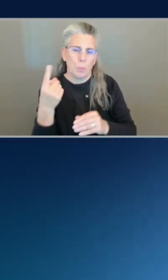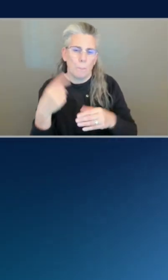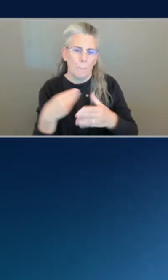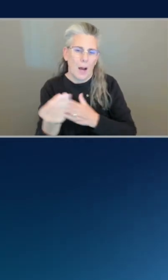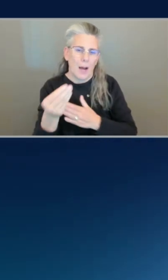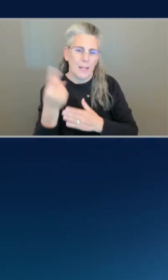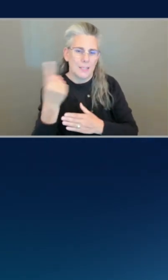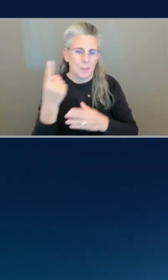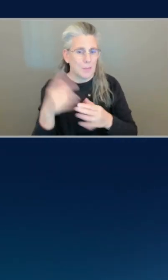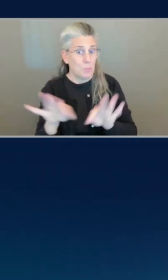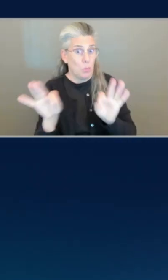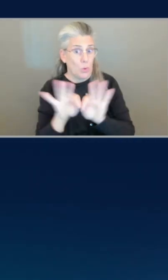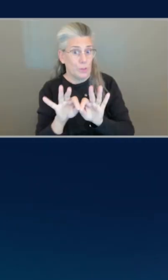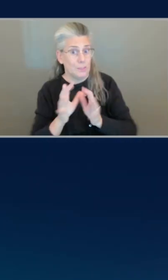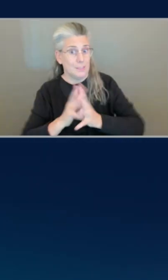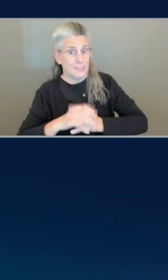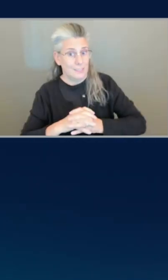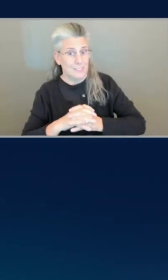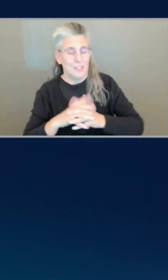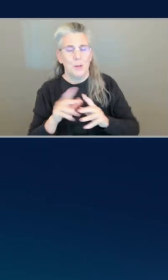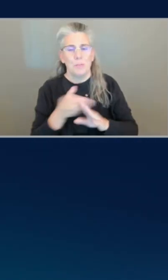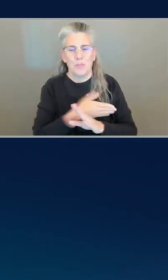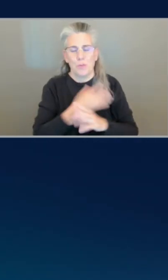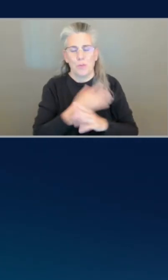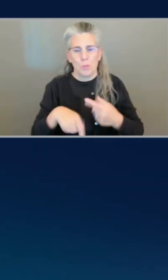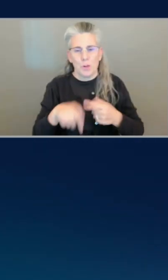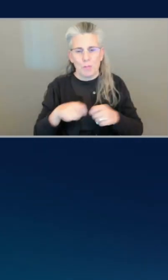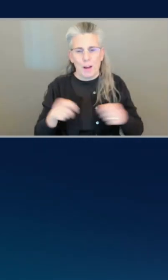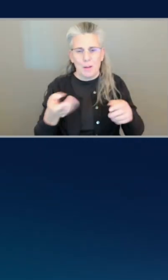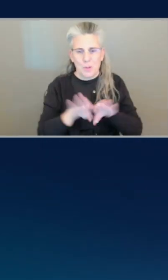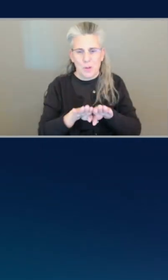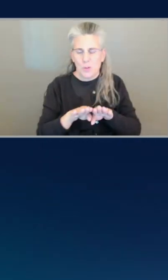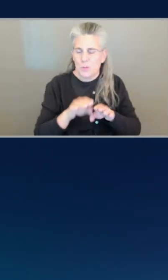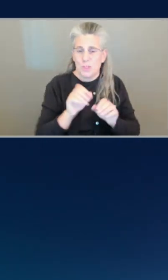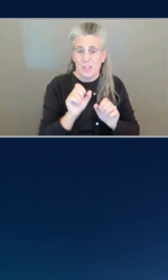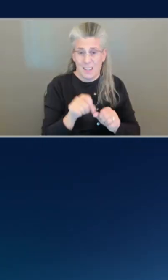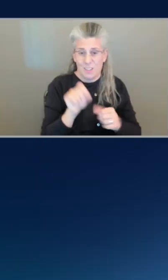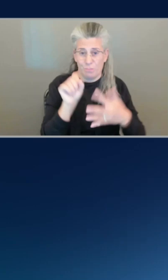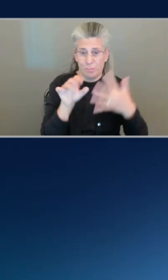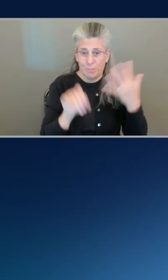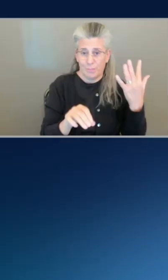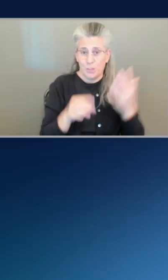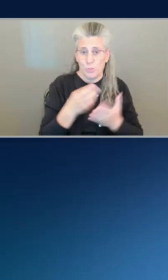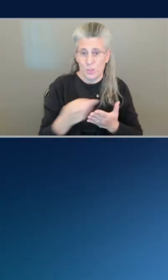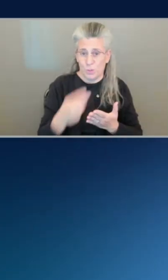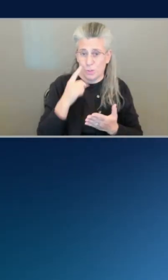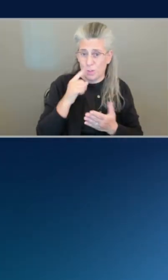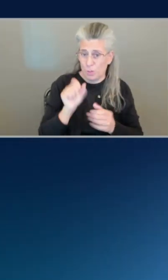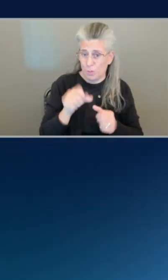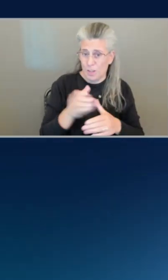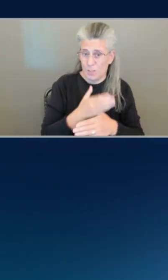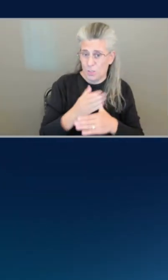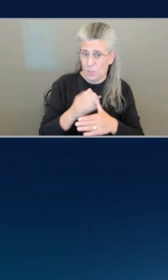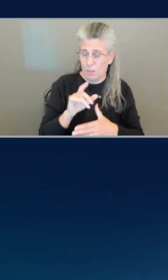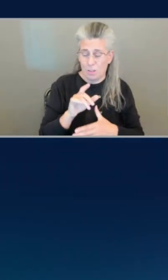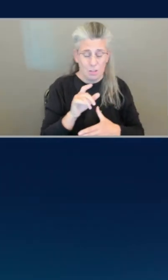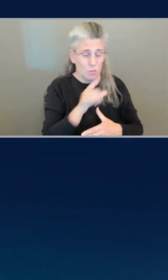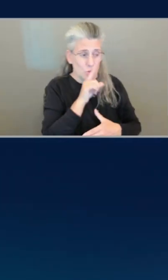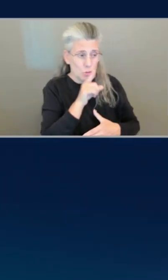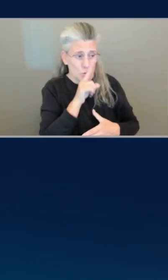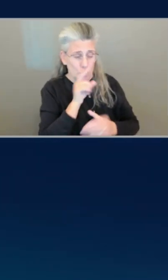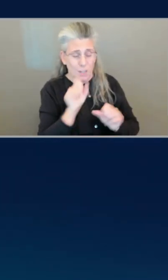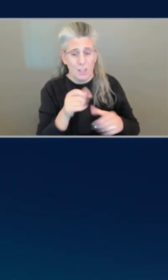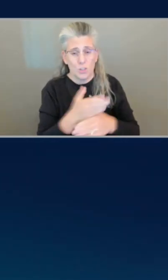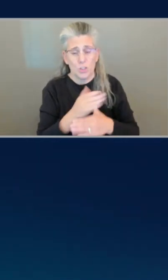wrap, yes, do you have any resources that you want to give people to get started? Yes, absolutely. I will share the links. If you search for SageMaker Generative